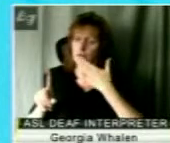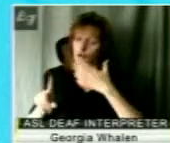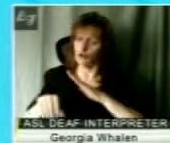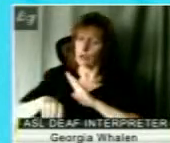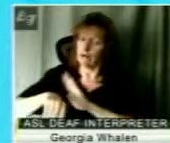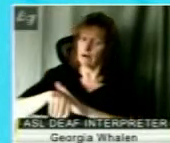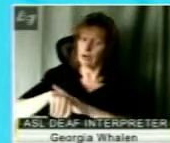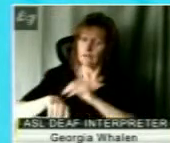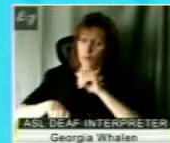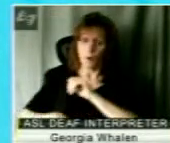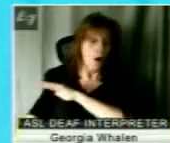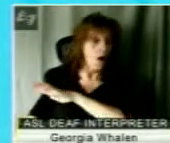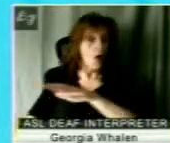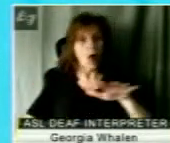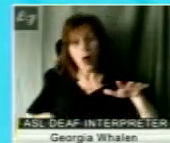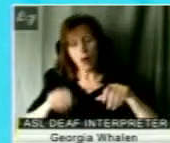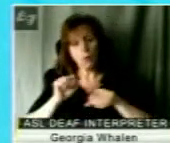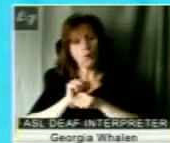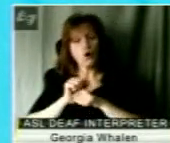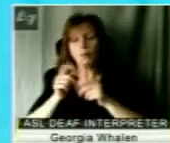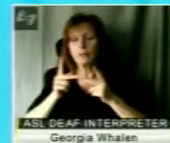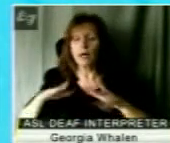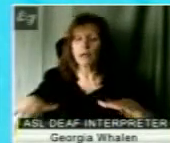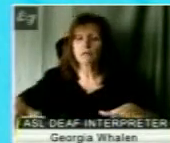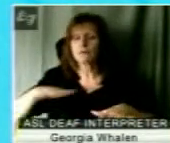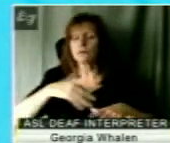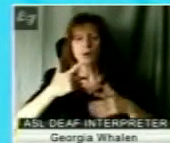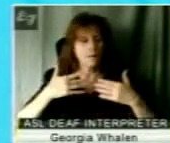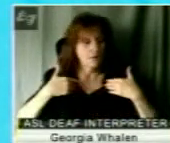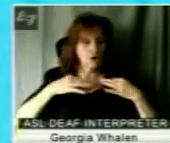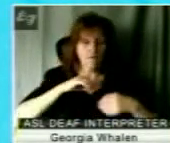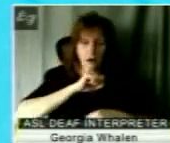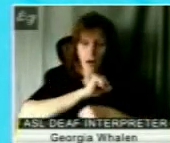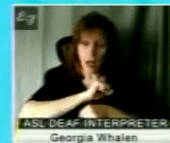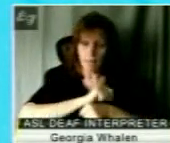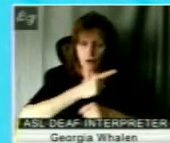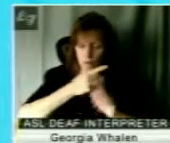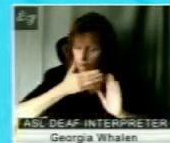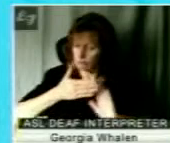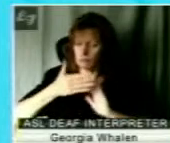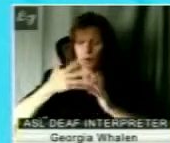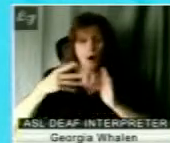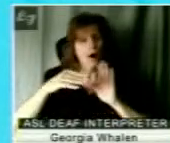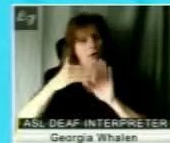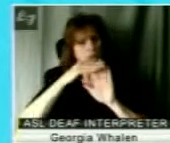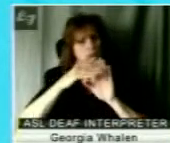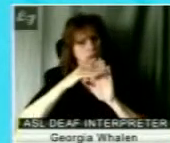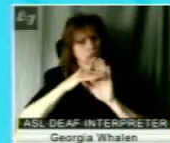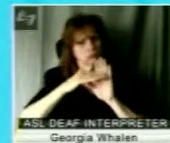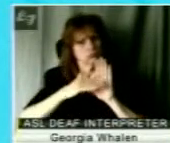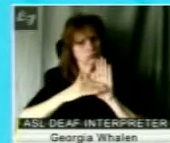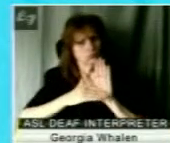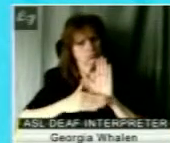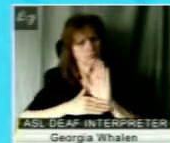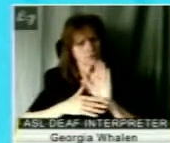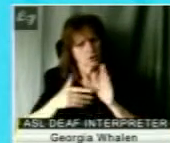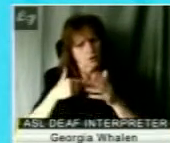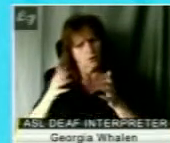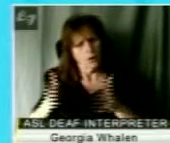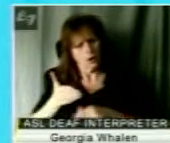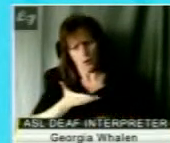all workplaces. The Ministry of Labor is working on these issues as well and encouraging them to follow that guidance as they